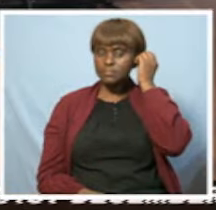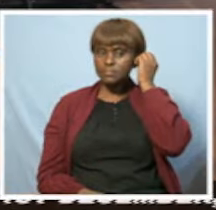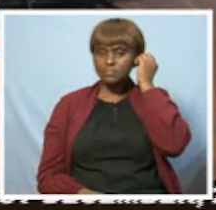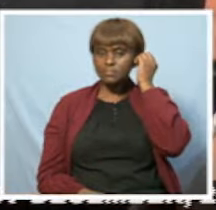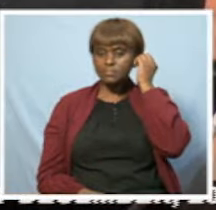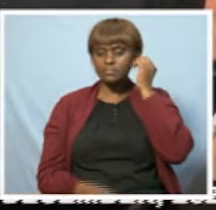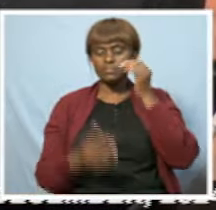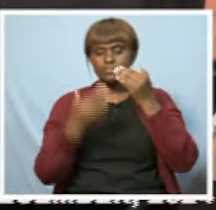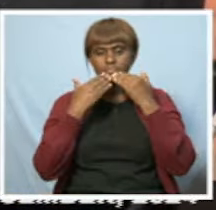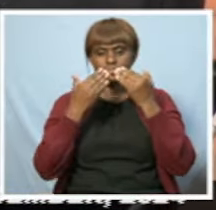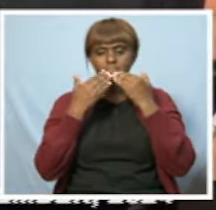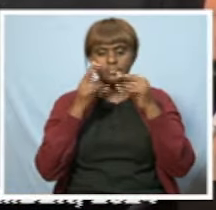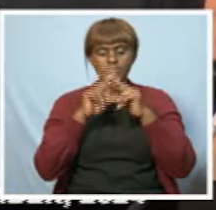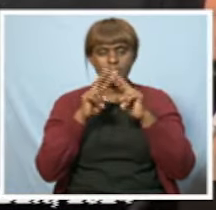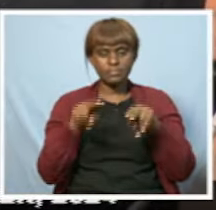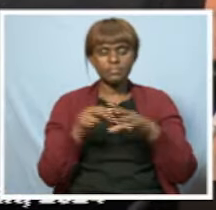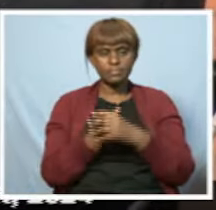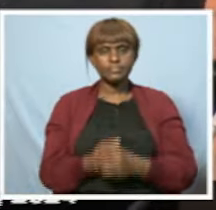Thank you, Chair.